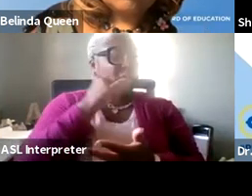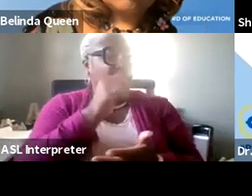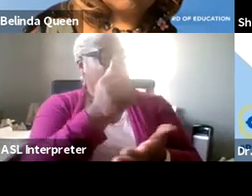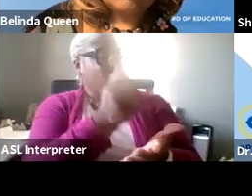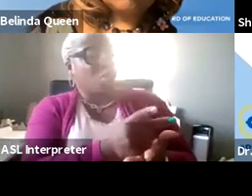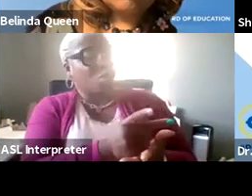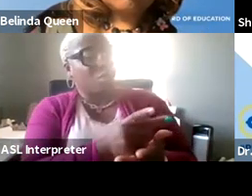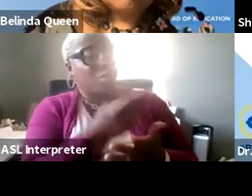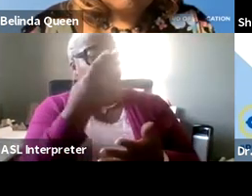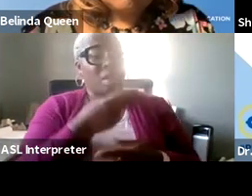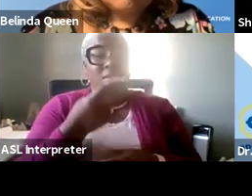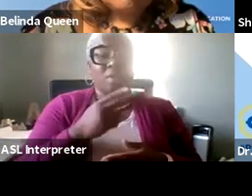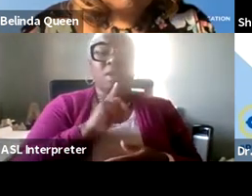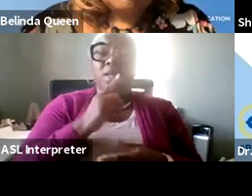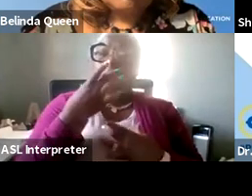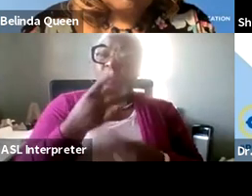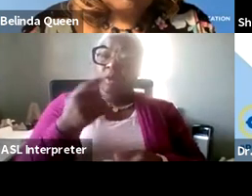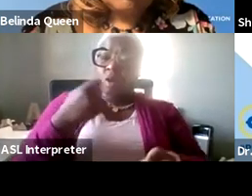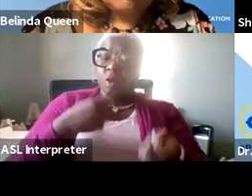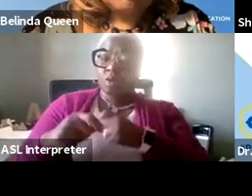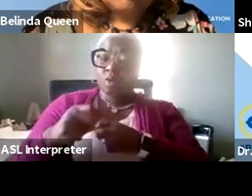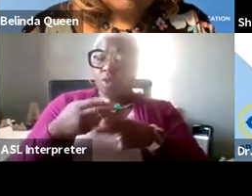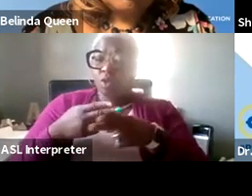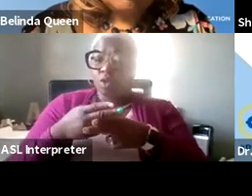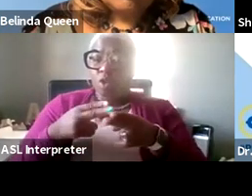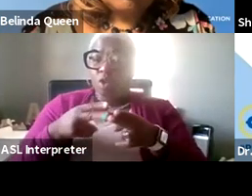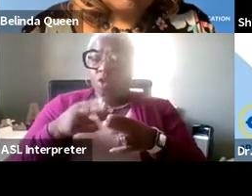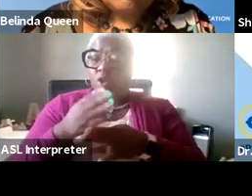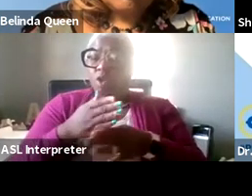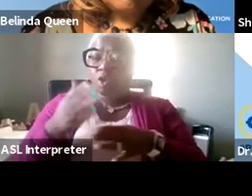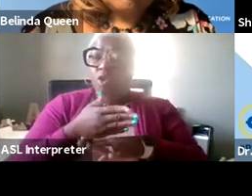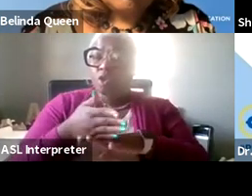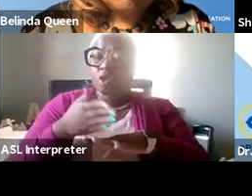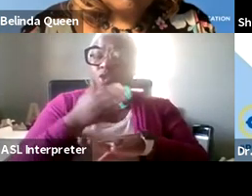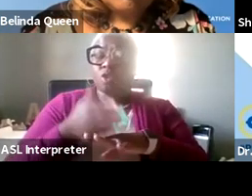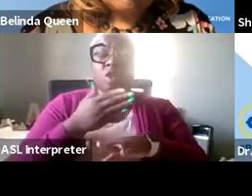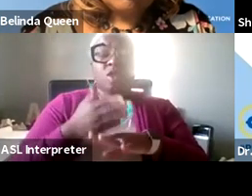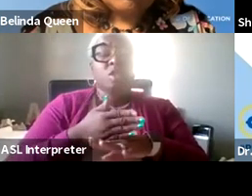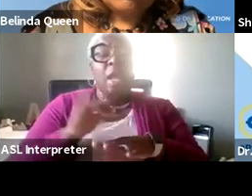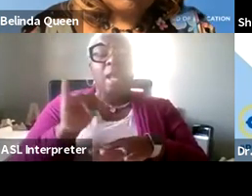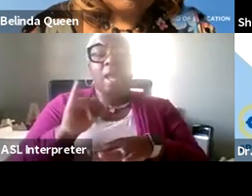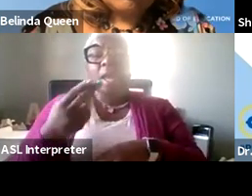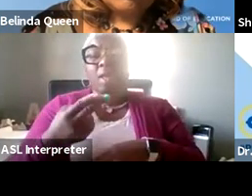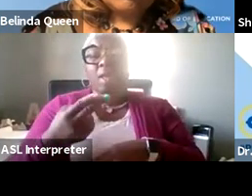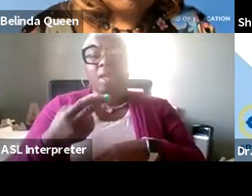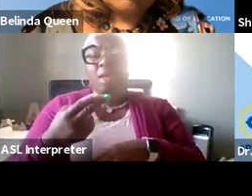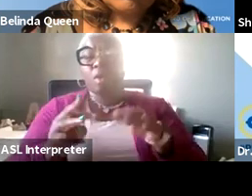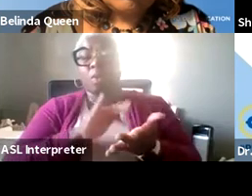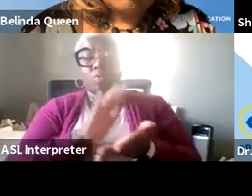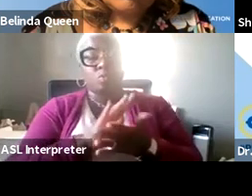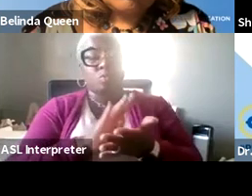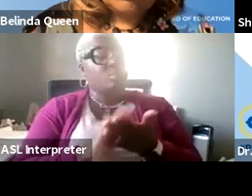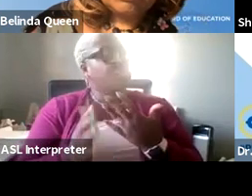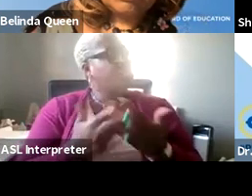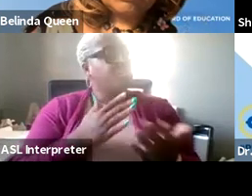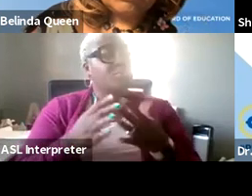approved, Hyattsville is interested in alternative construction financing like we did for Hyattsville Middle School. Regardless, in the